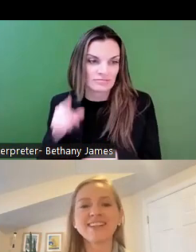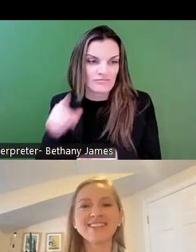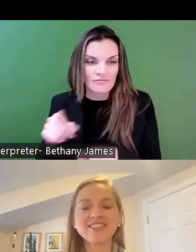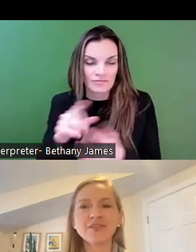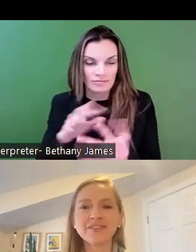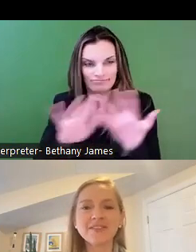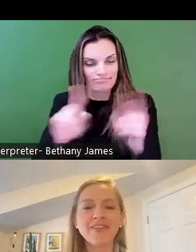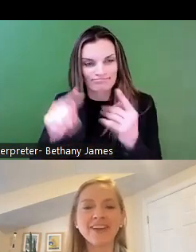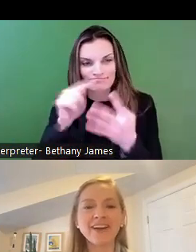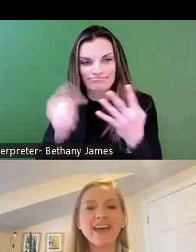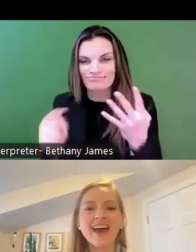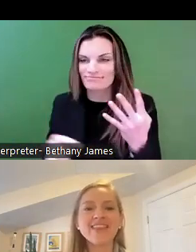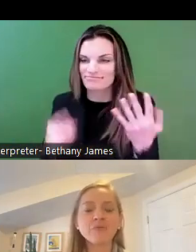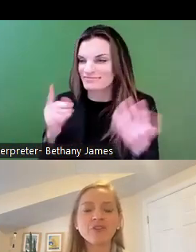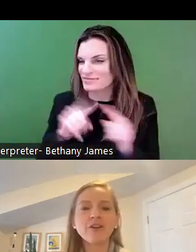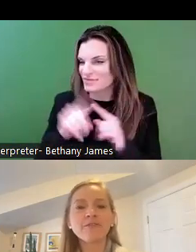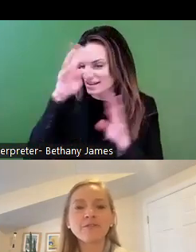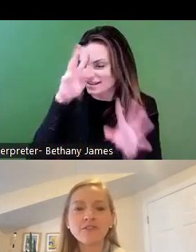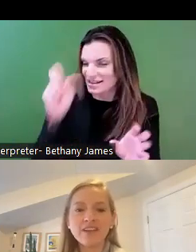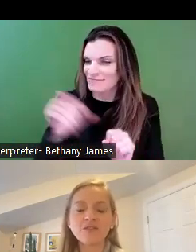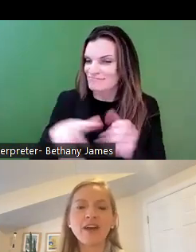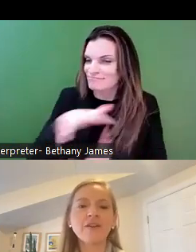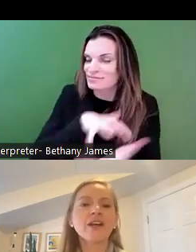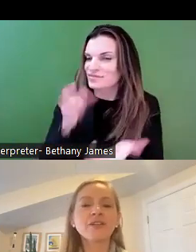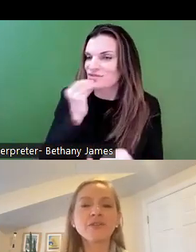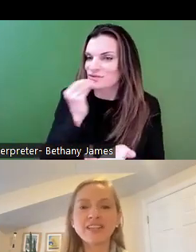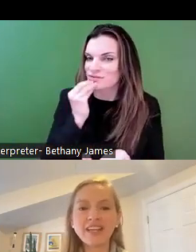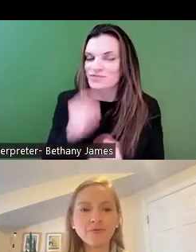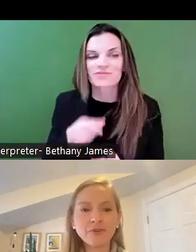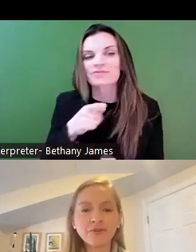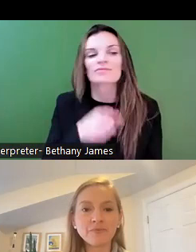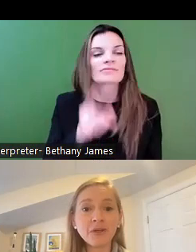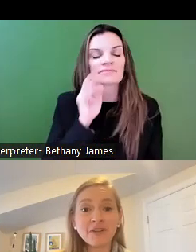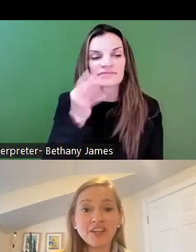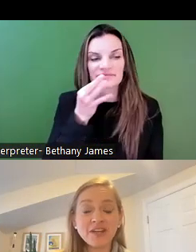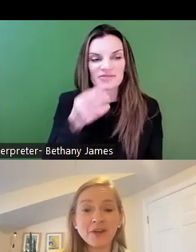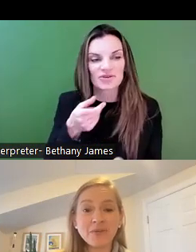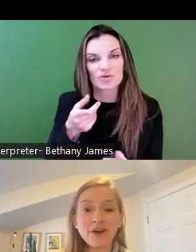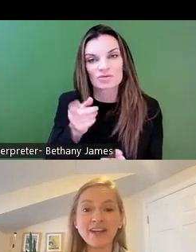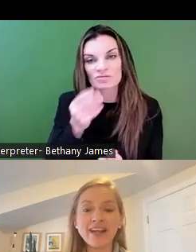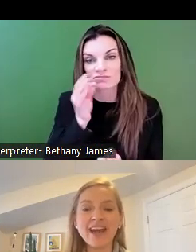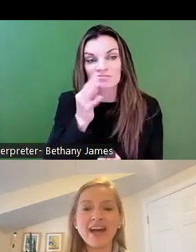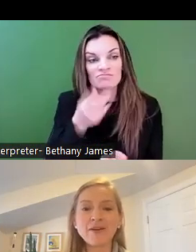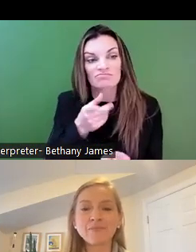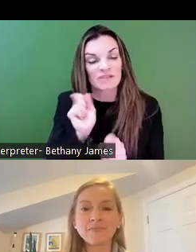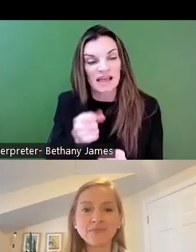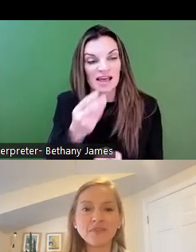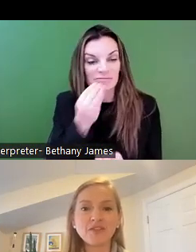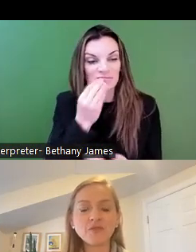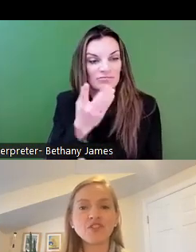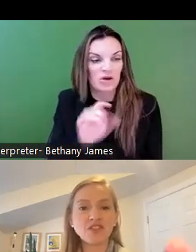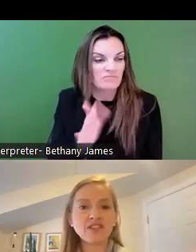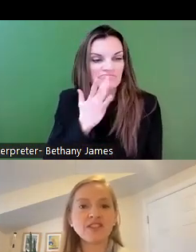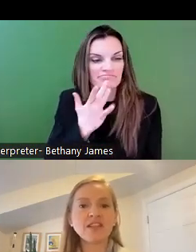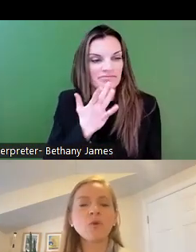of ideas, just throwing some out there. And then with our fruit as well, you can eat fruit pretty much any way you want.